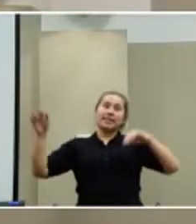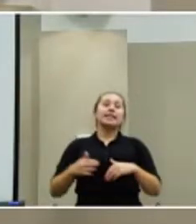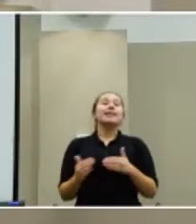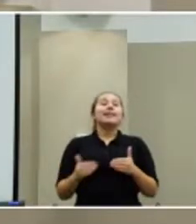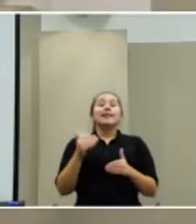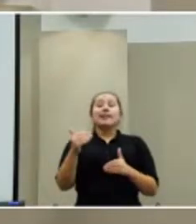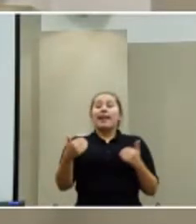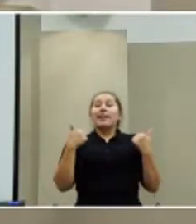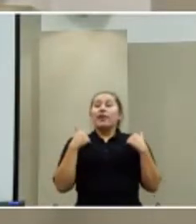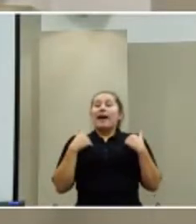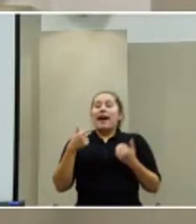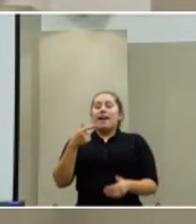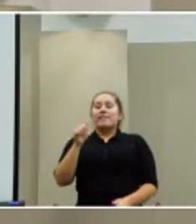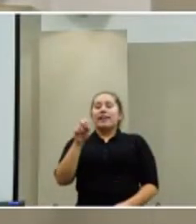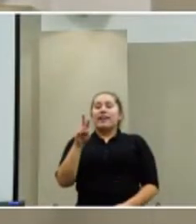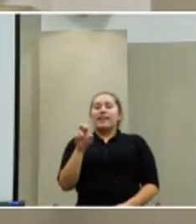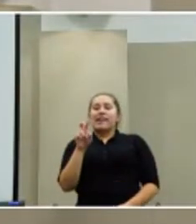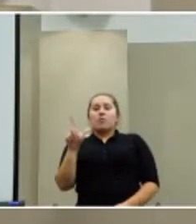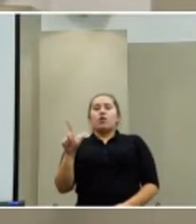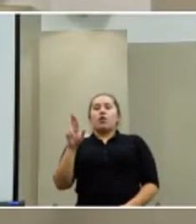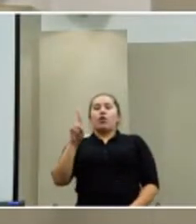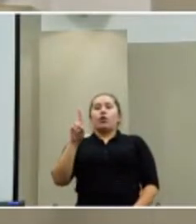Next we have Gabriel Rubenstein.